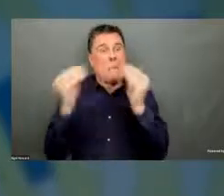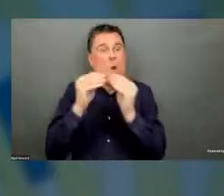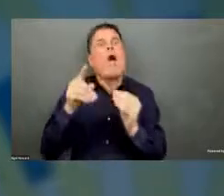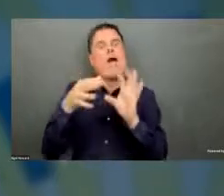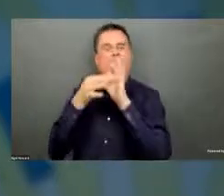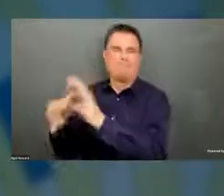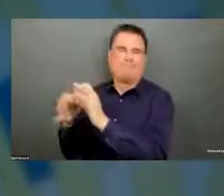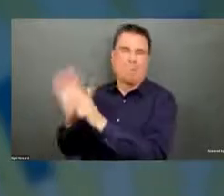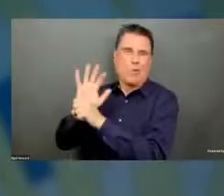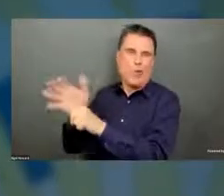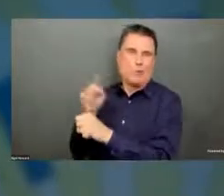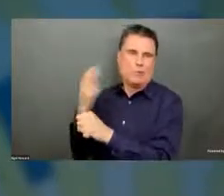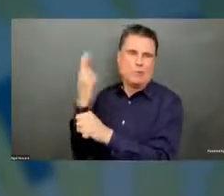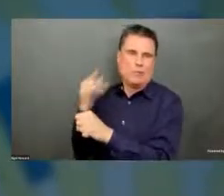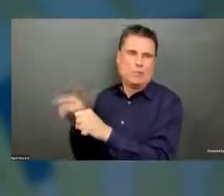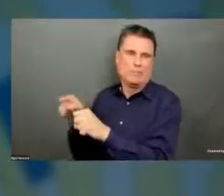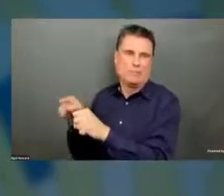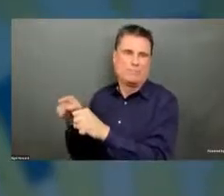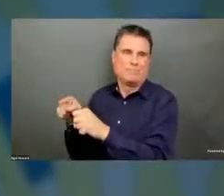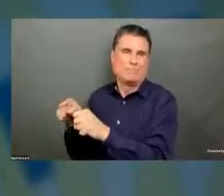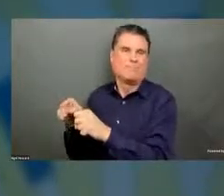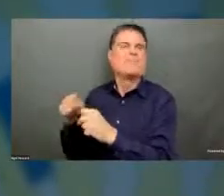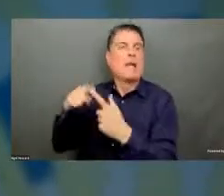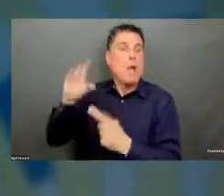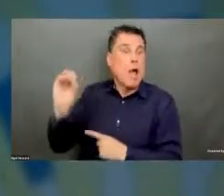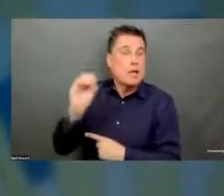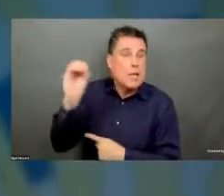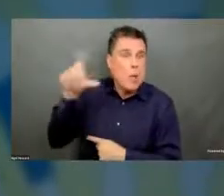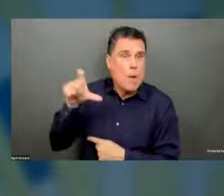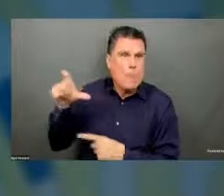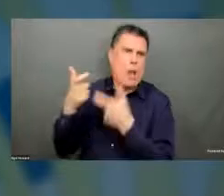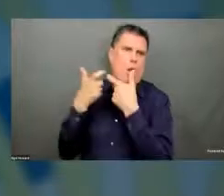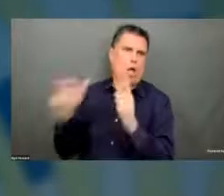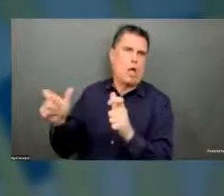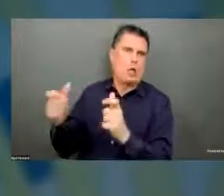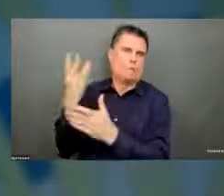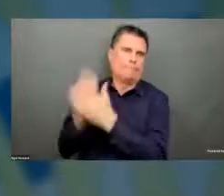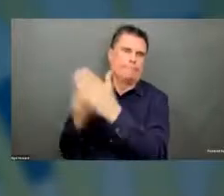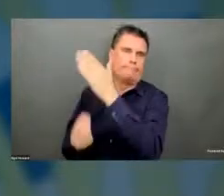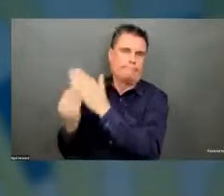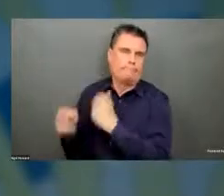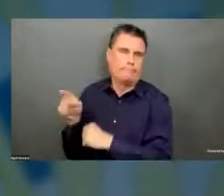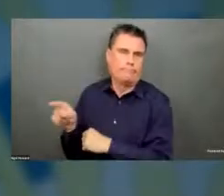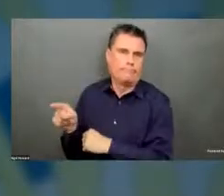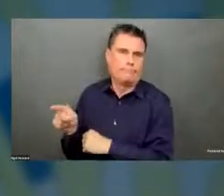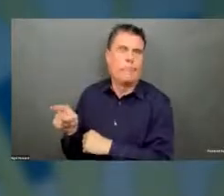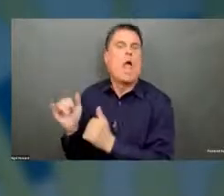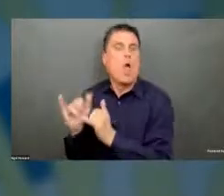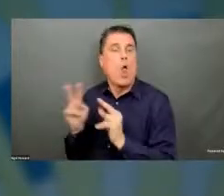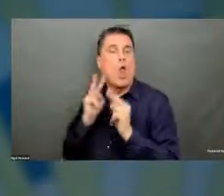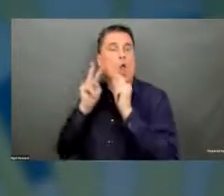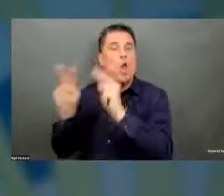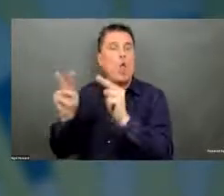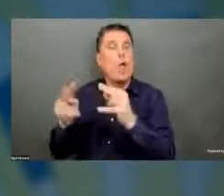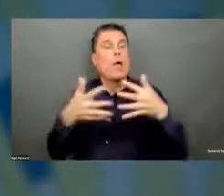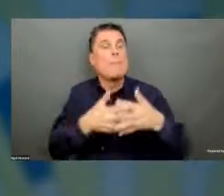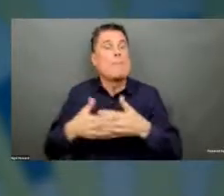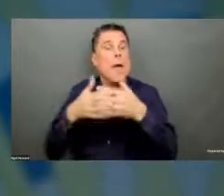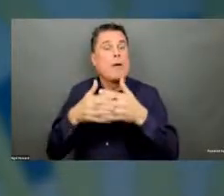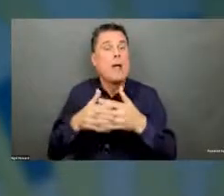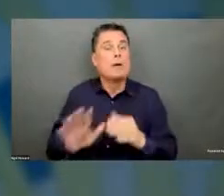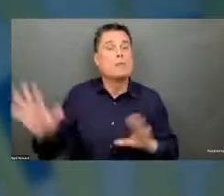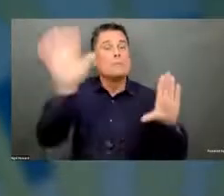that data coming out of the United States shows that with the measures that they've had in place